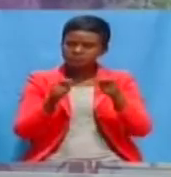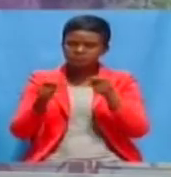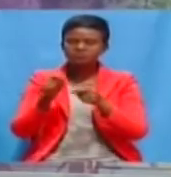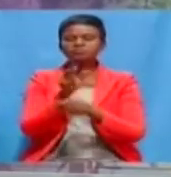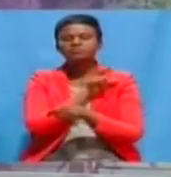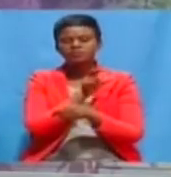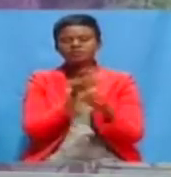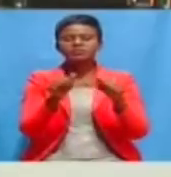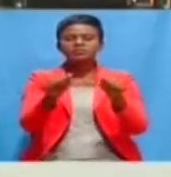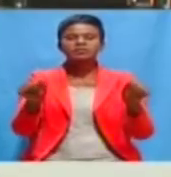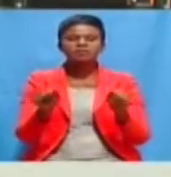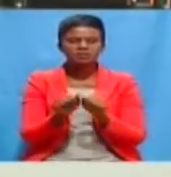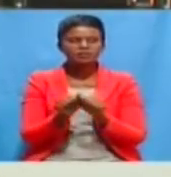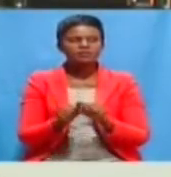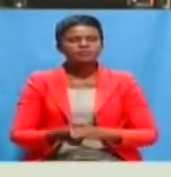area.